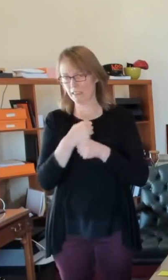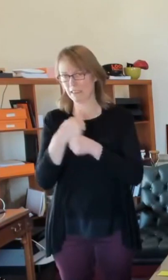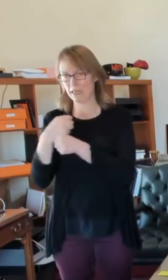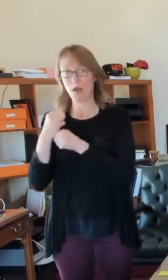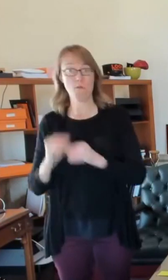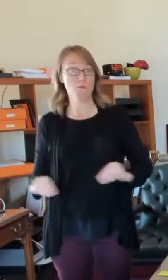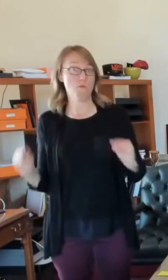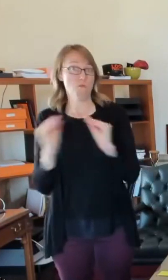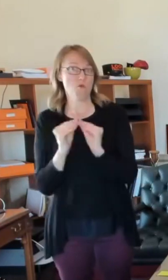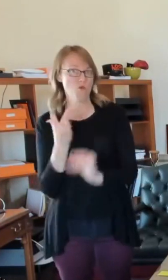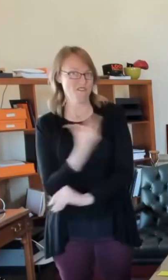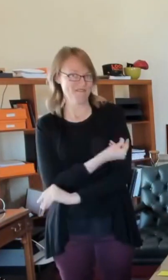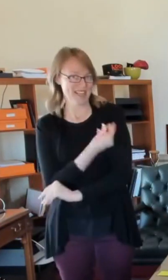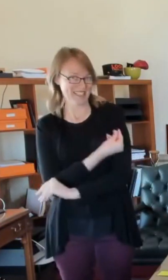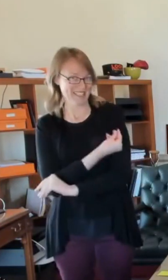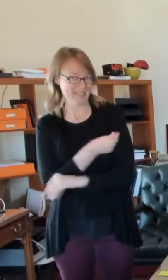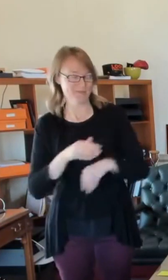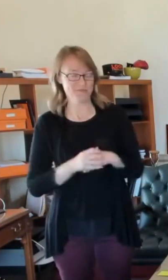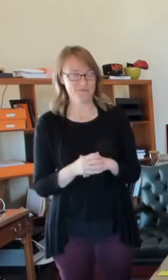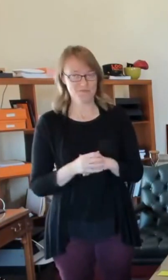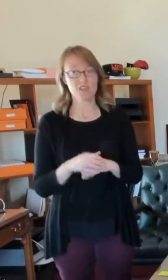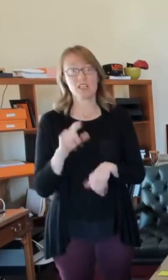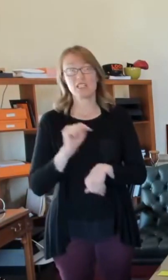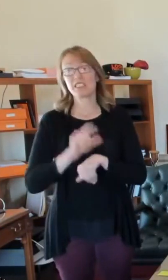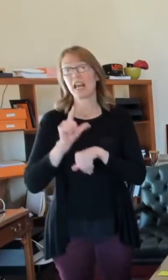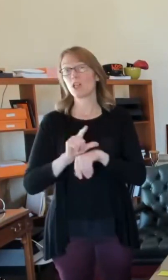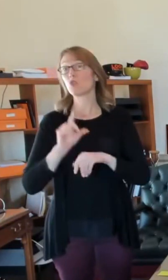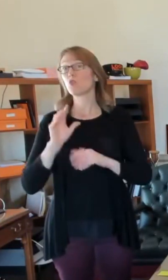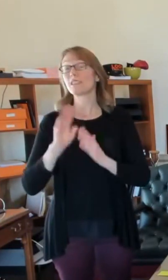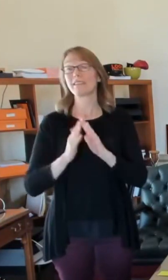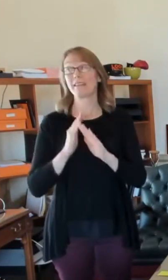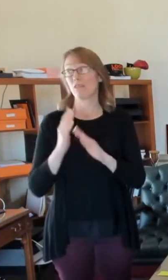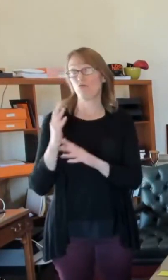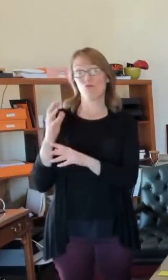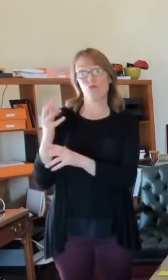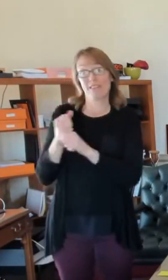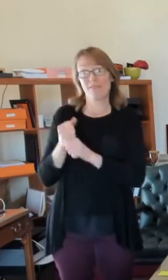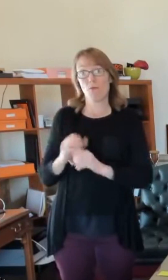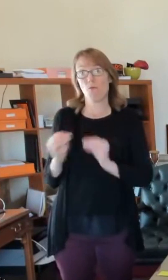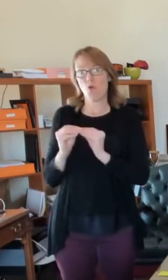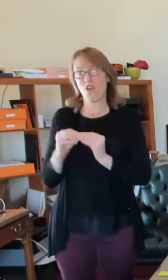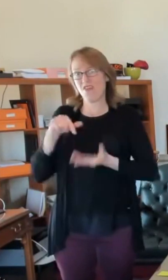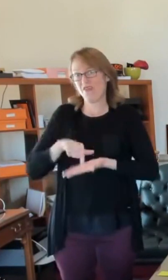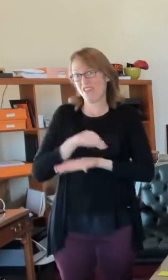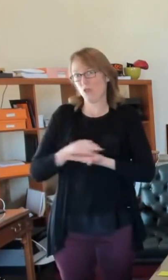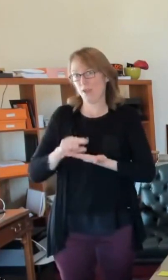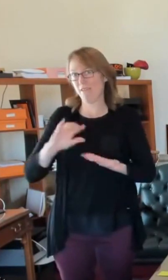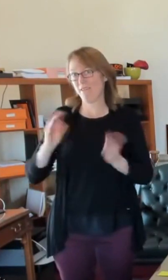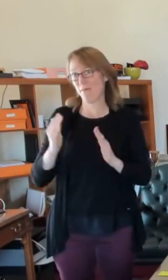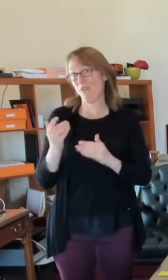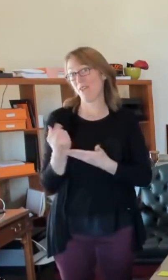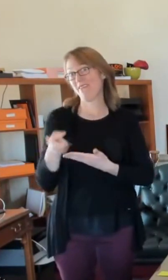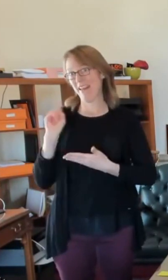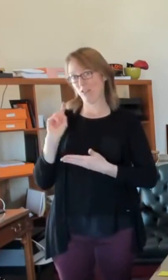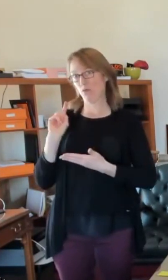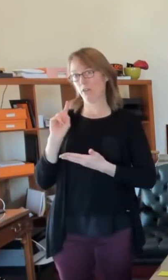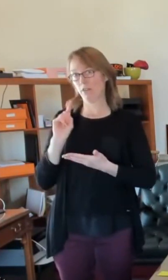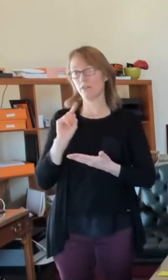the city of St. Louis is seeing more vaccine this week than we saw last week, for example. So it will